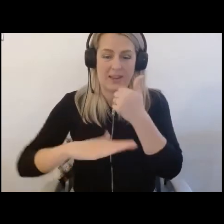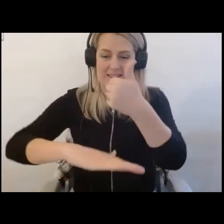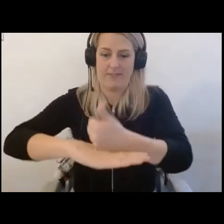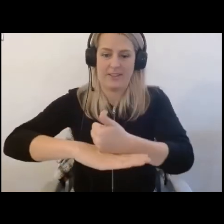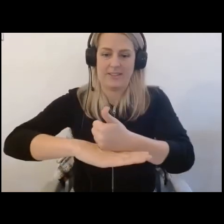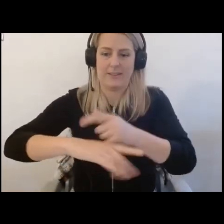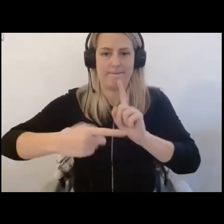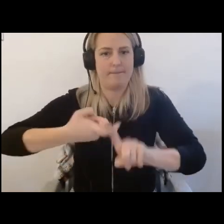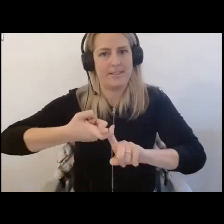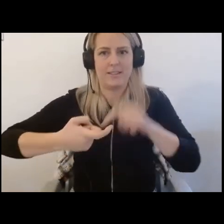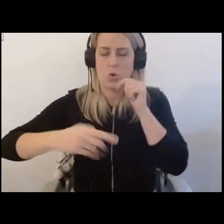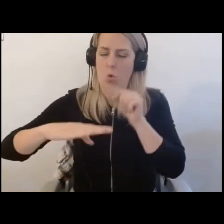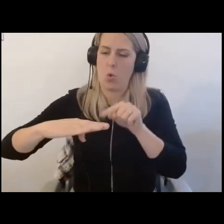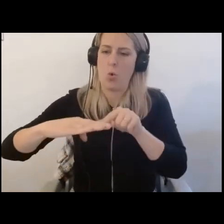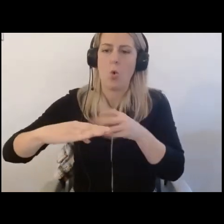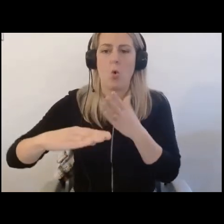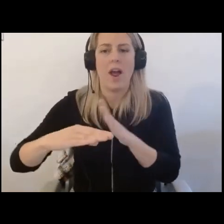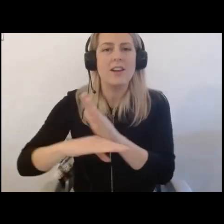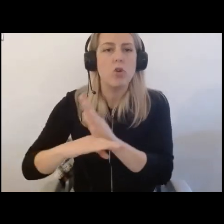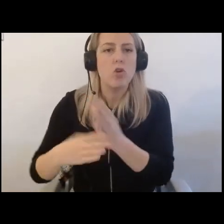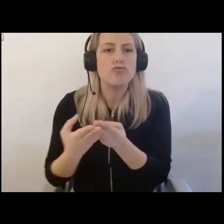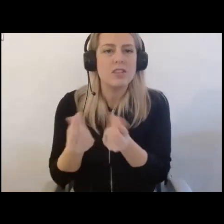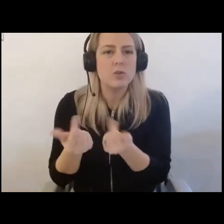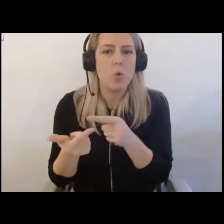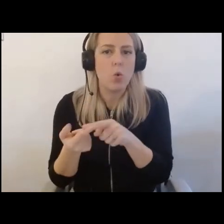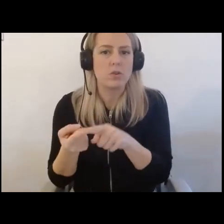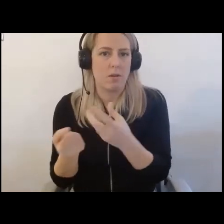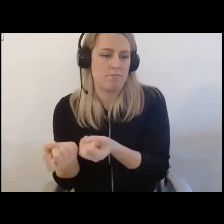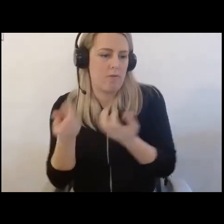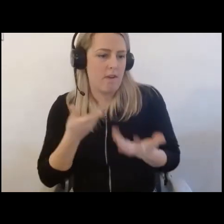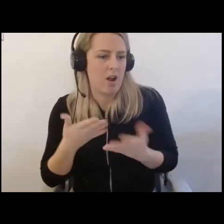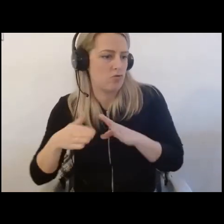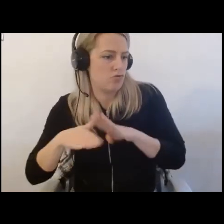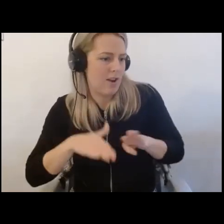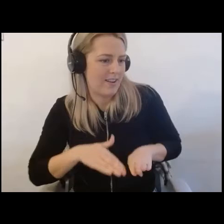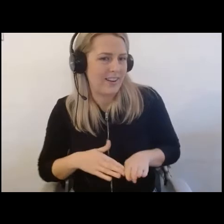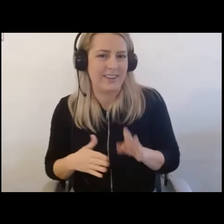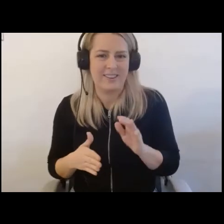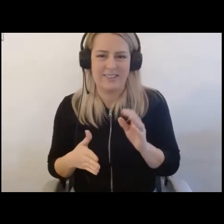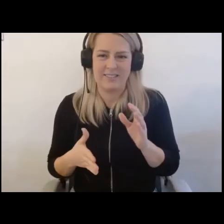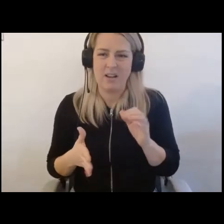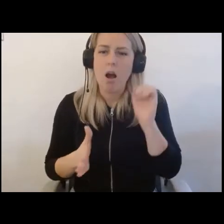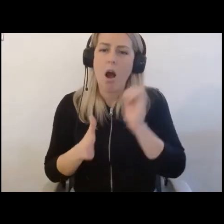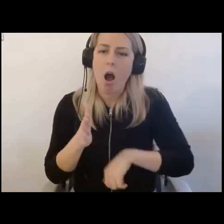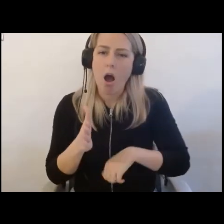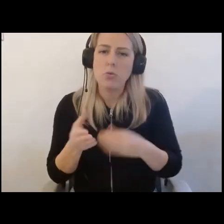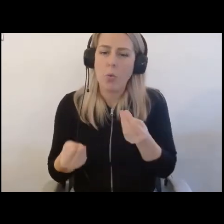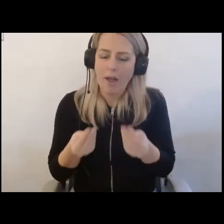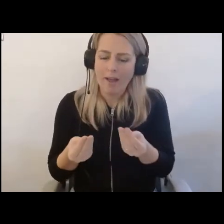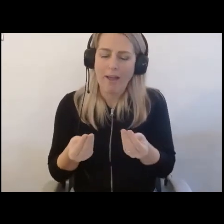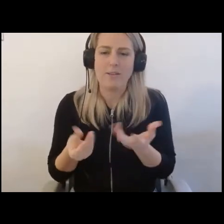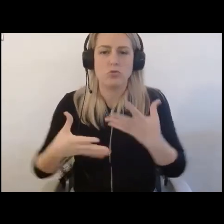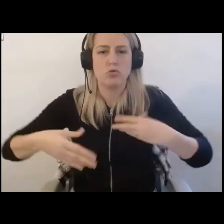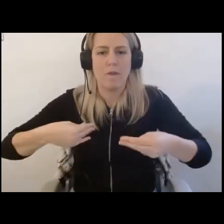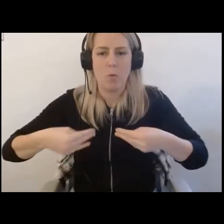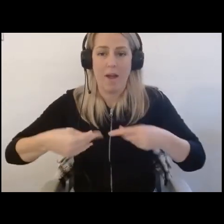external resource. And then, as to reiterate again, you know, the hardware and software is a resource too. And finally,